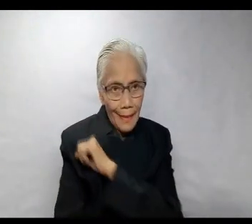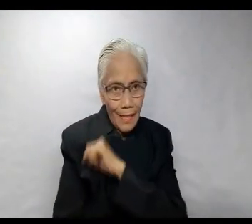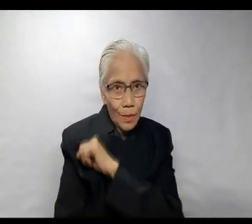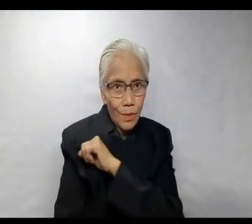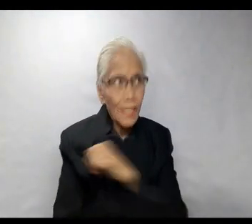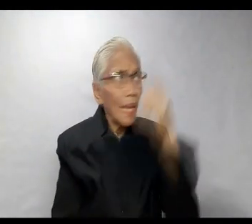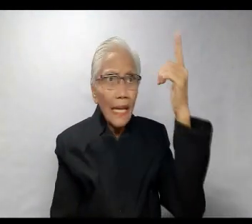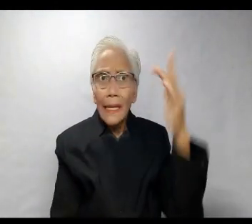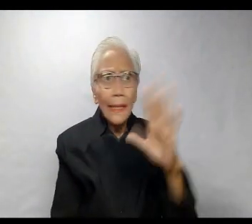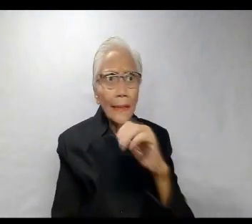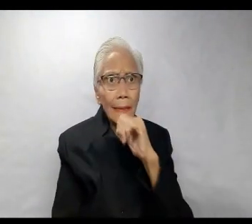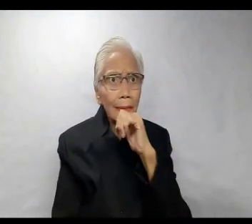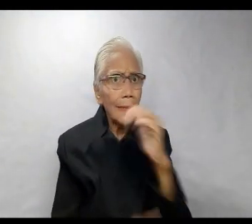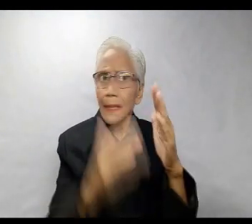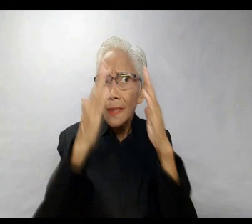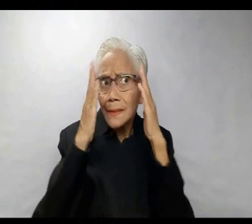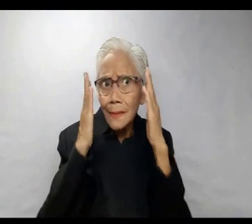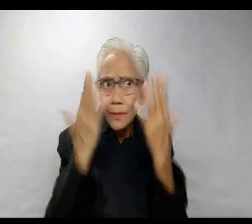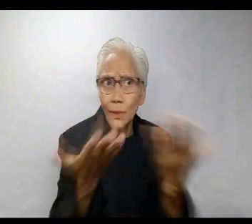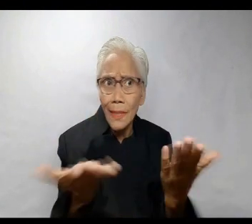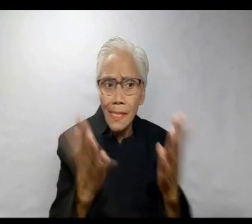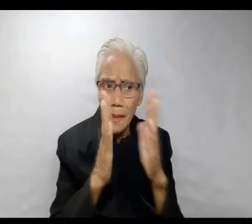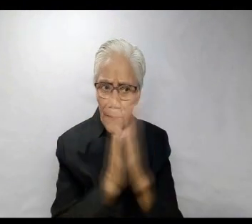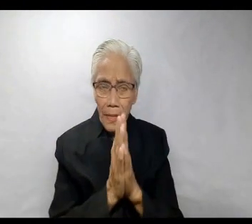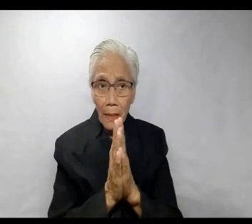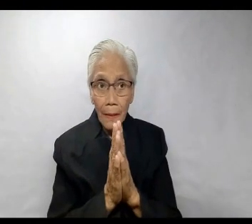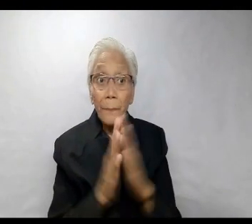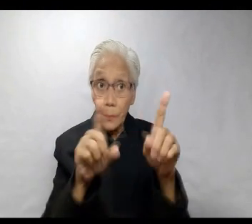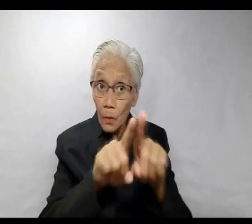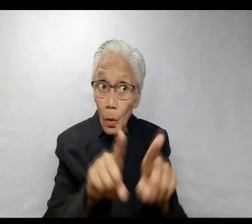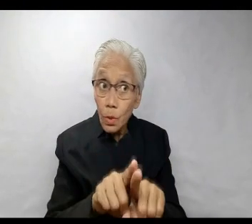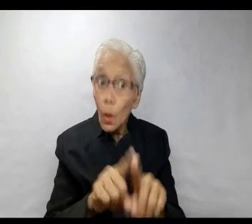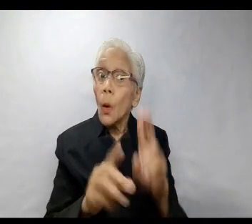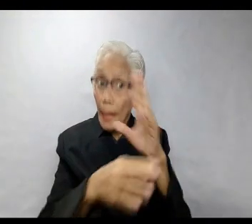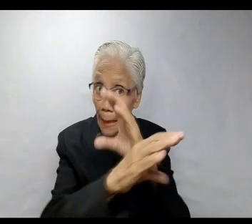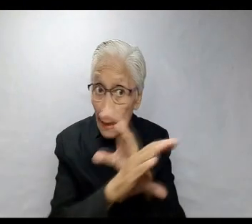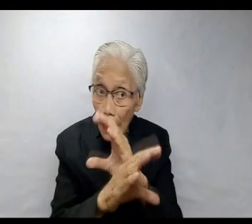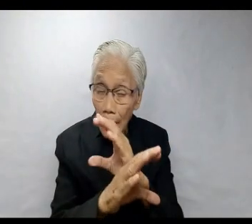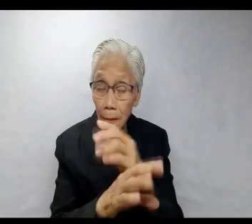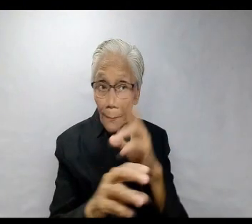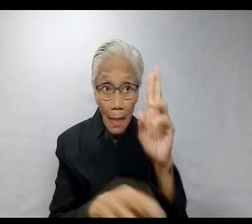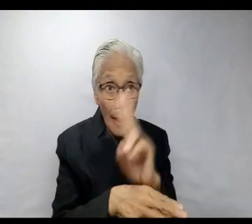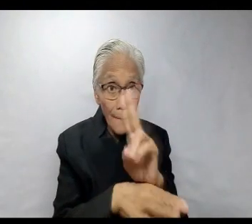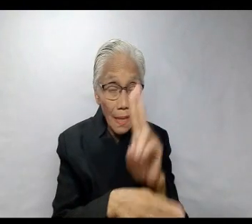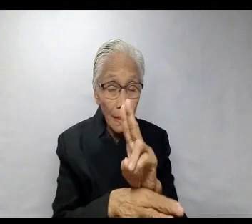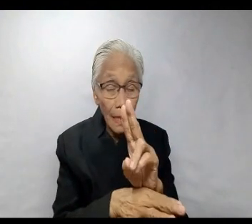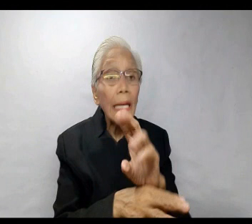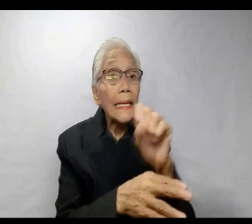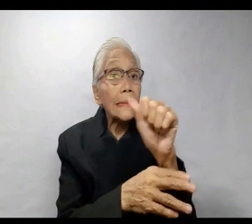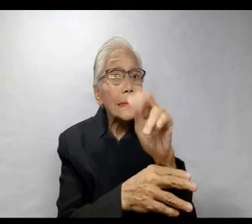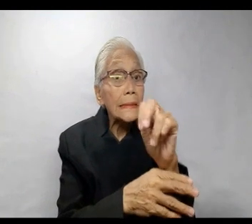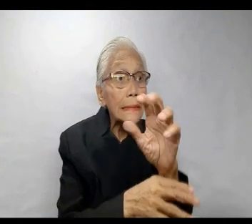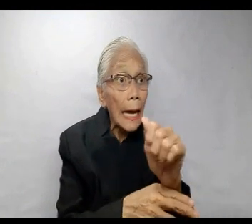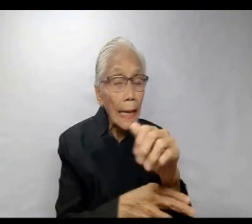attitudes. God does not listen to these prayers. Also, ingat sa paggamit ng sana or